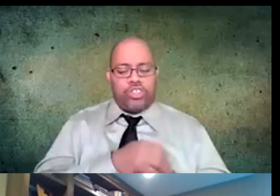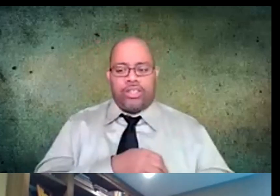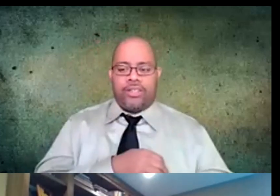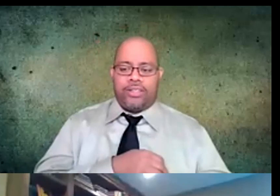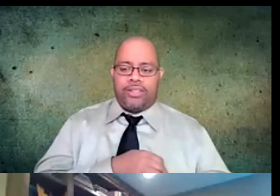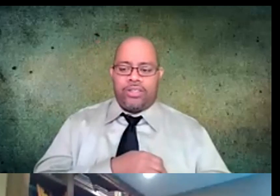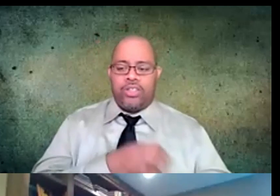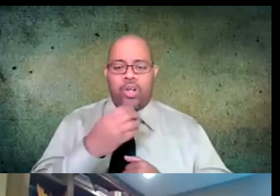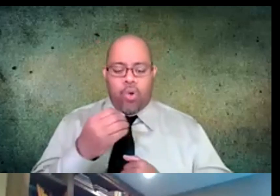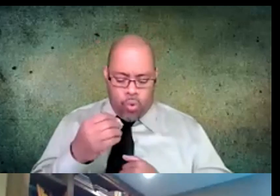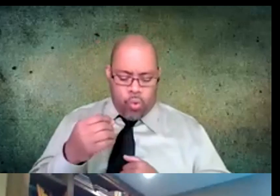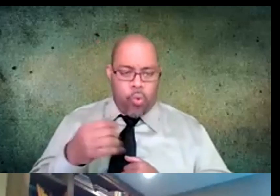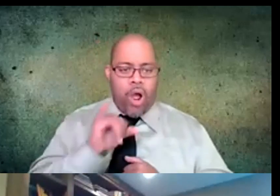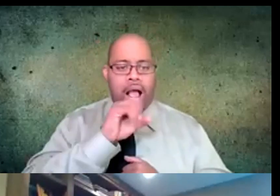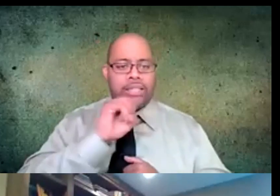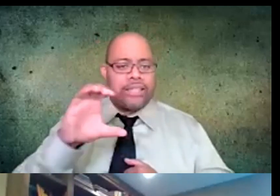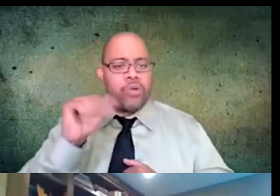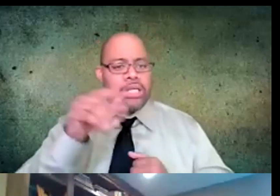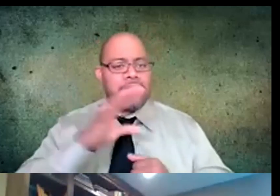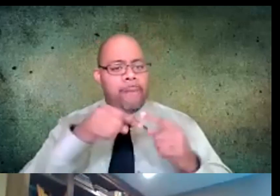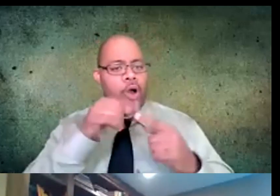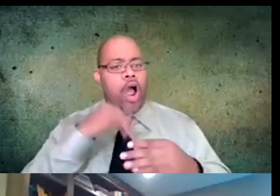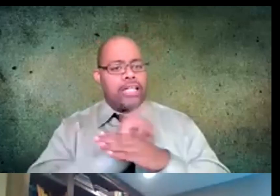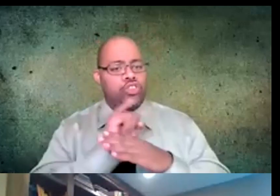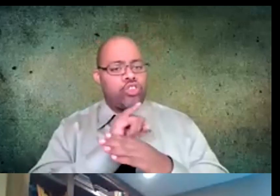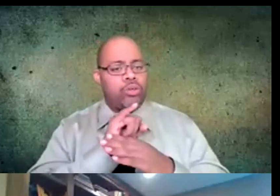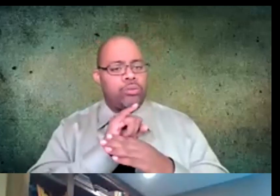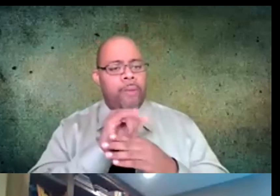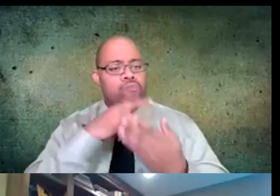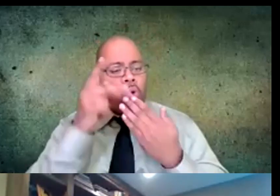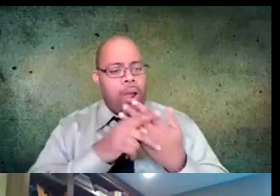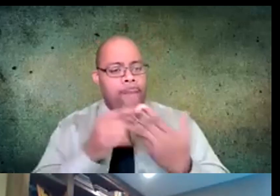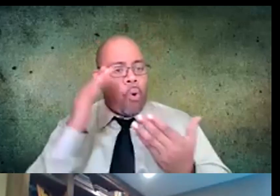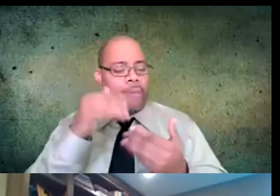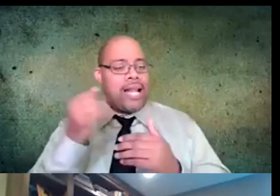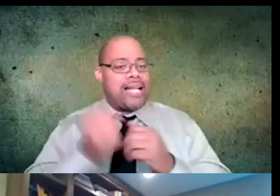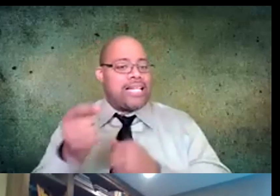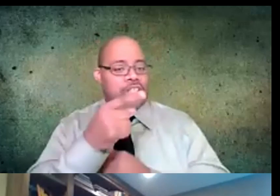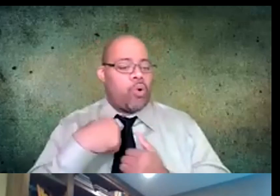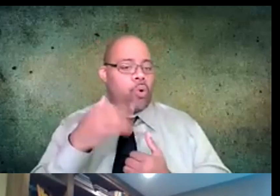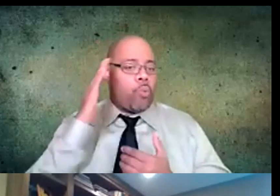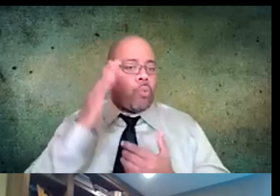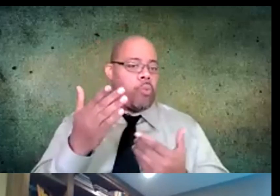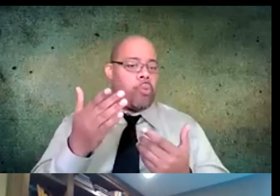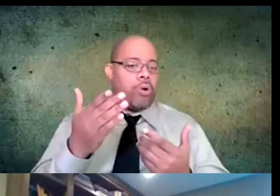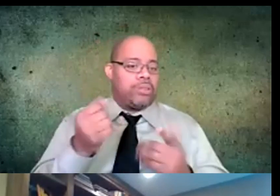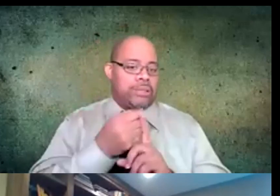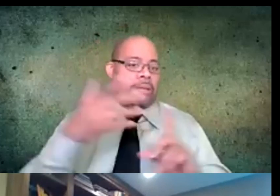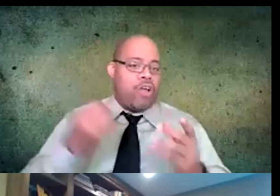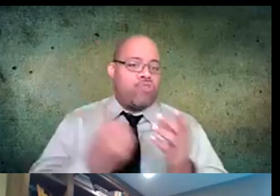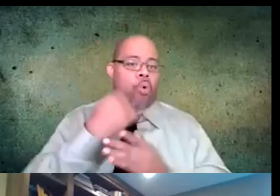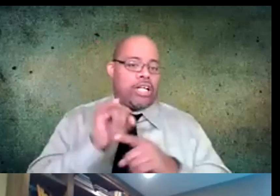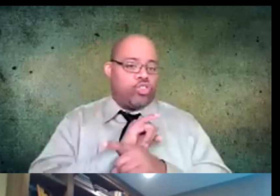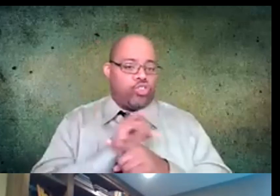So Isaac, you can speak about our intern program, and then hopefully next year we will continue to expand and grow our intern